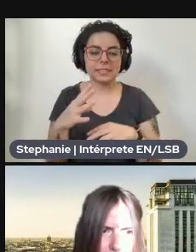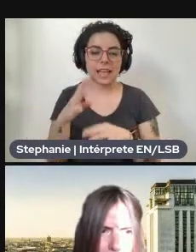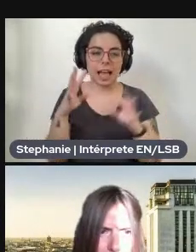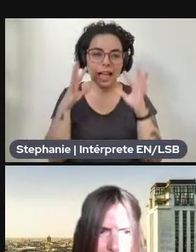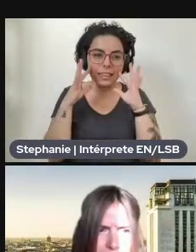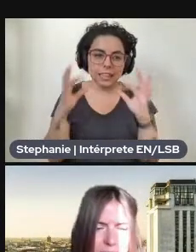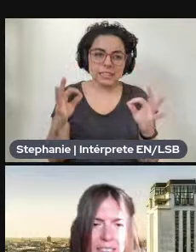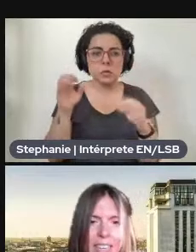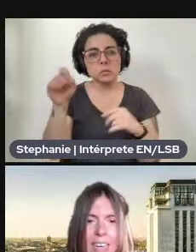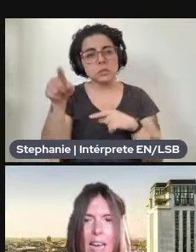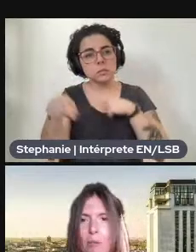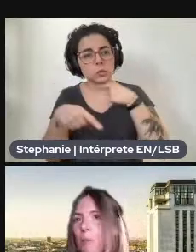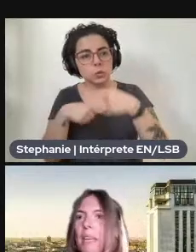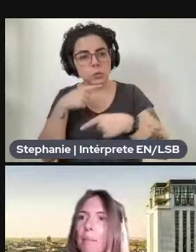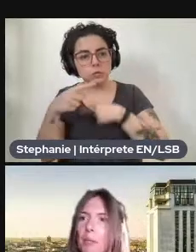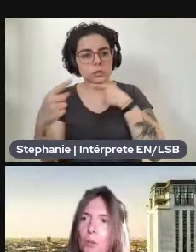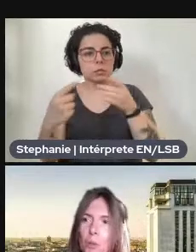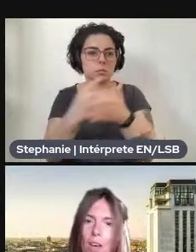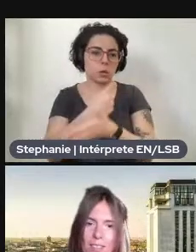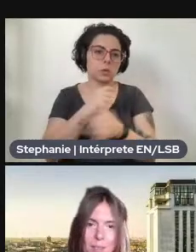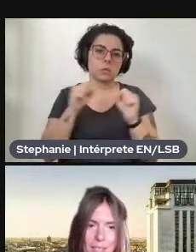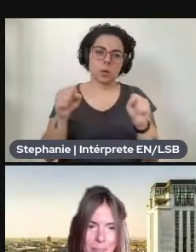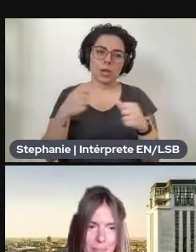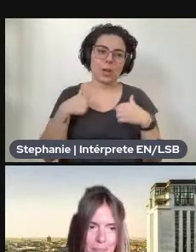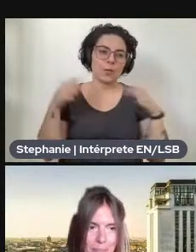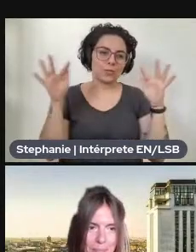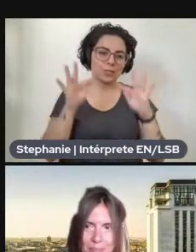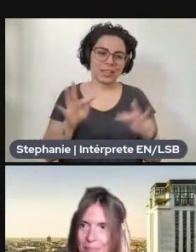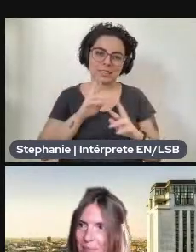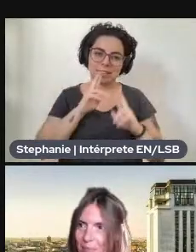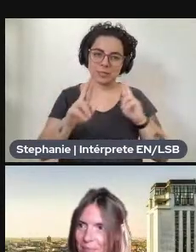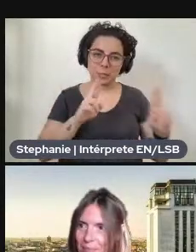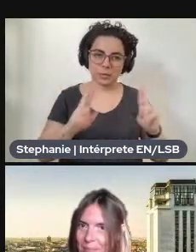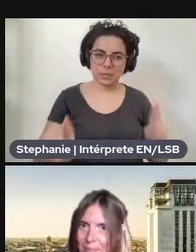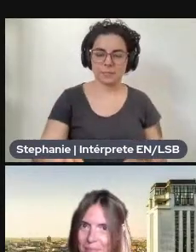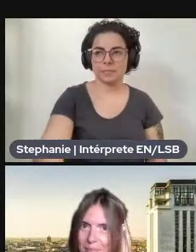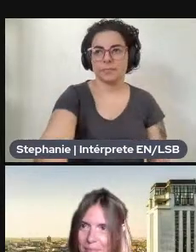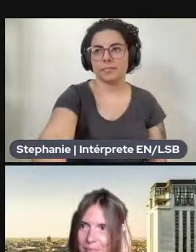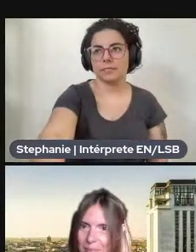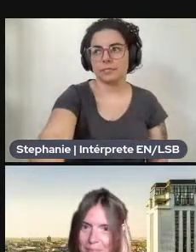have any questions, I will be happy to answer them.